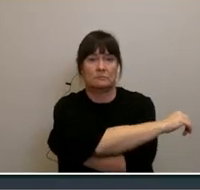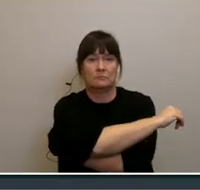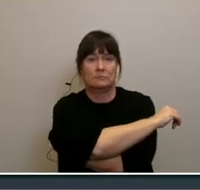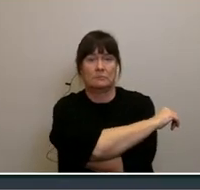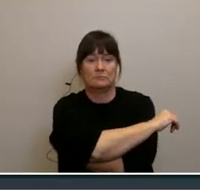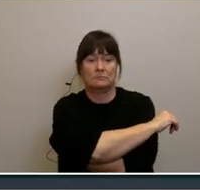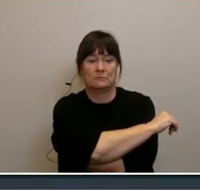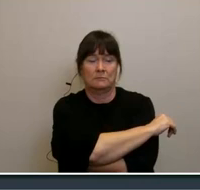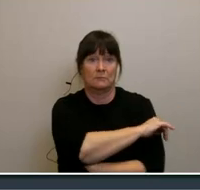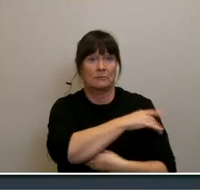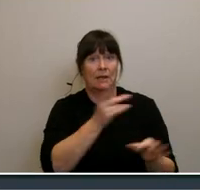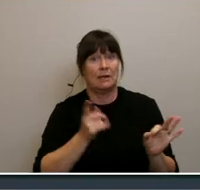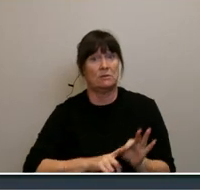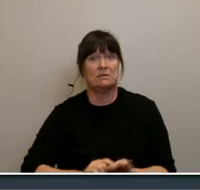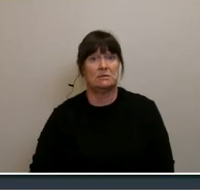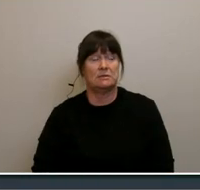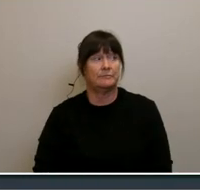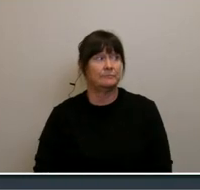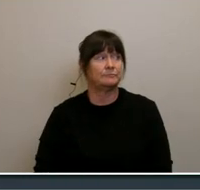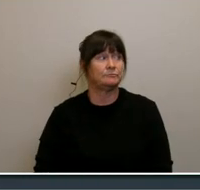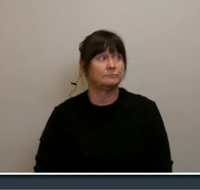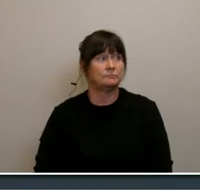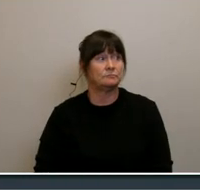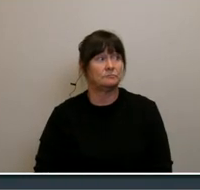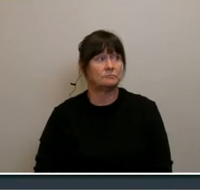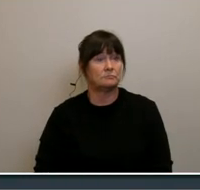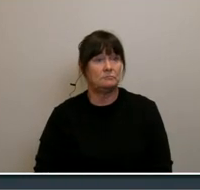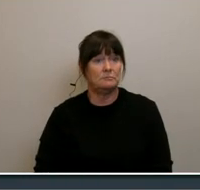Thank you, Gordon. Are there any questions for Gordon?